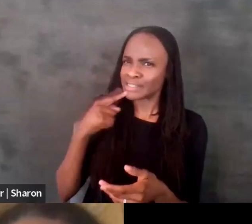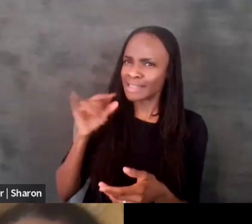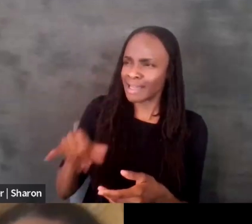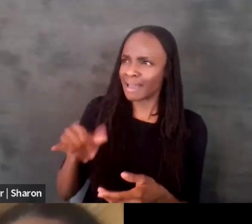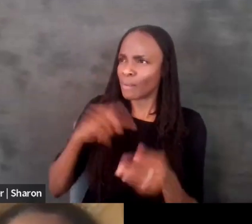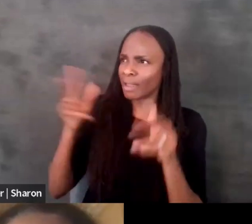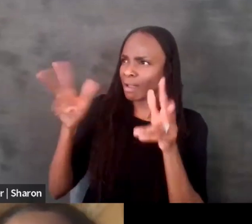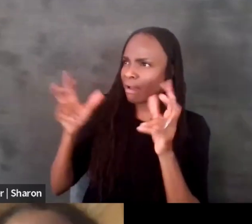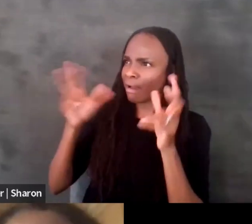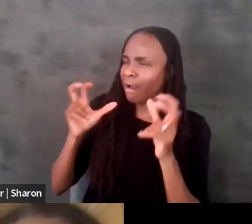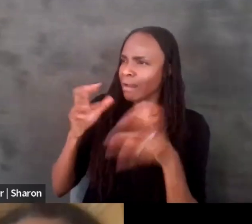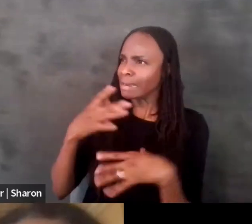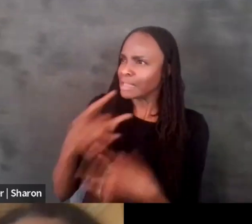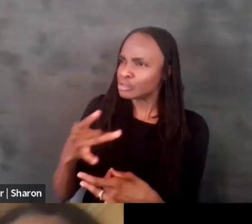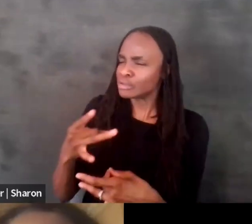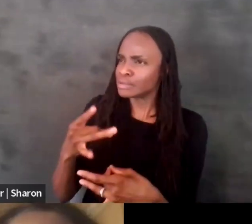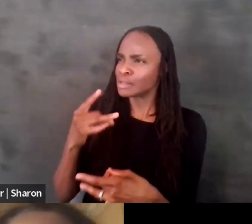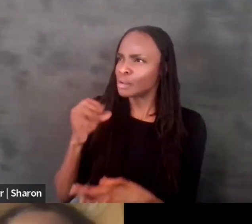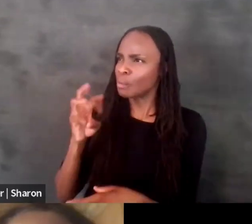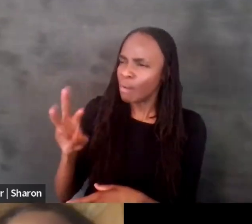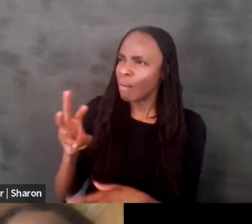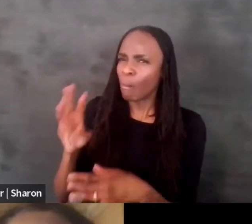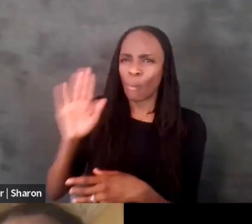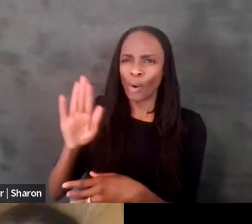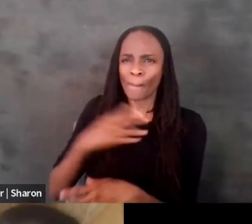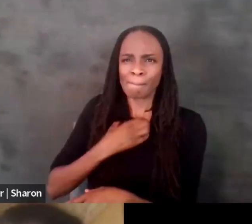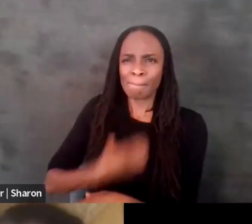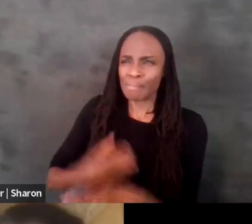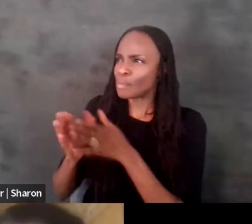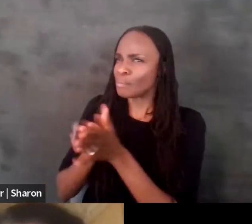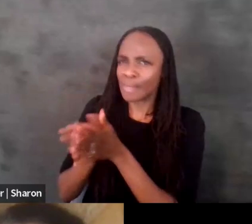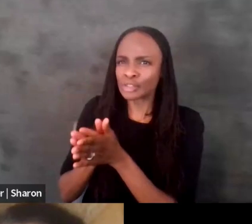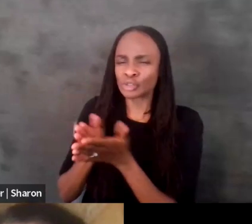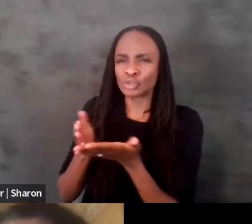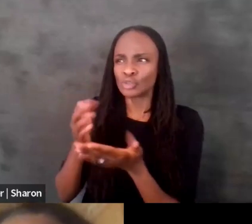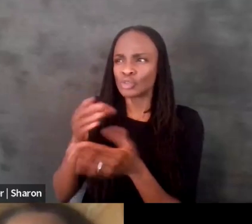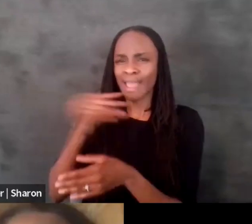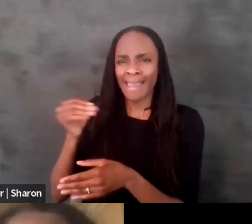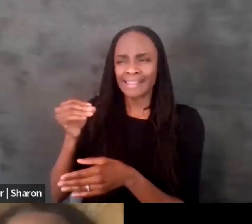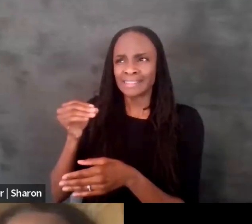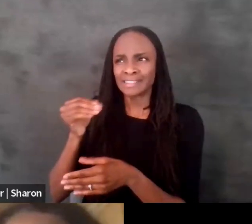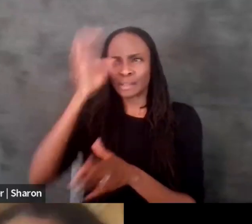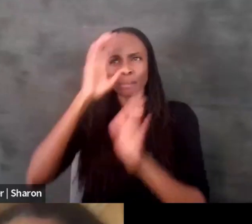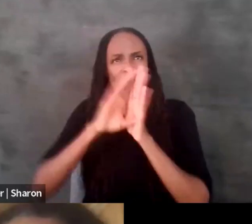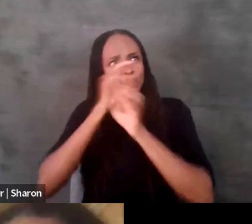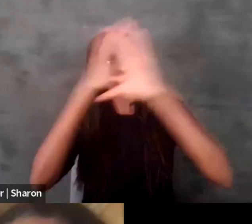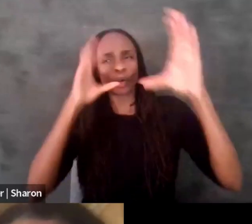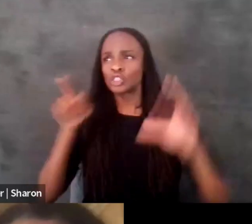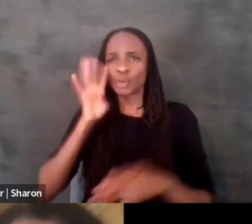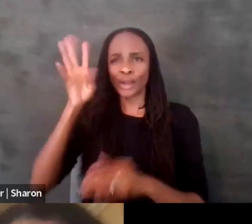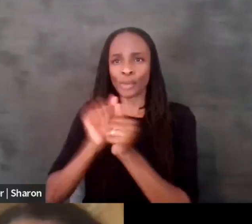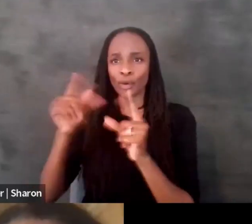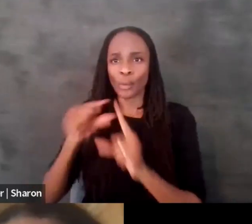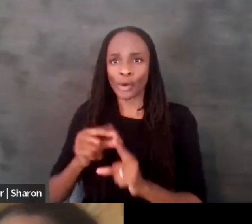and charmed by both her passion and by this image that she created with her words. And Wow. we were like, we want to go and